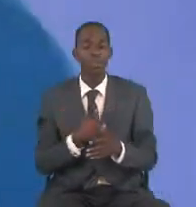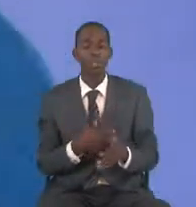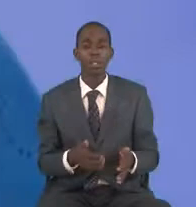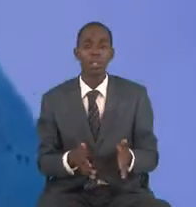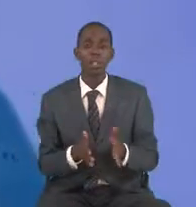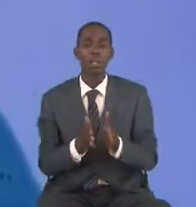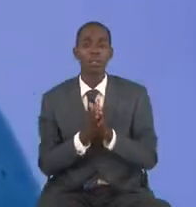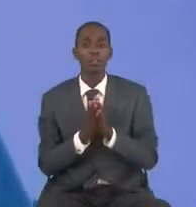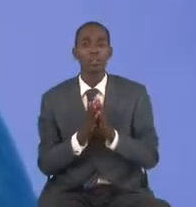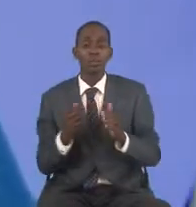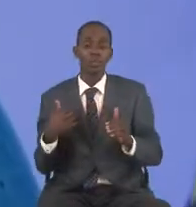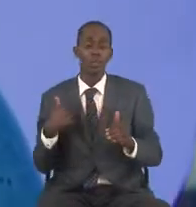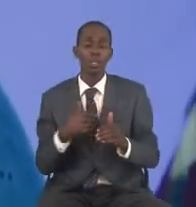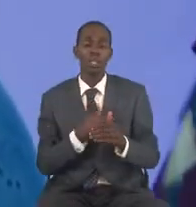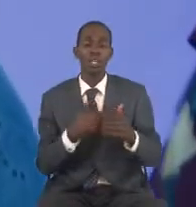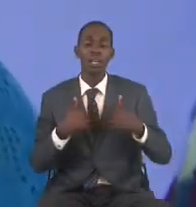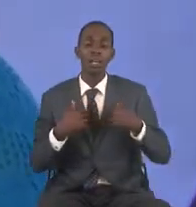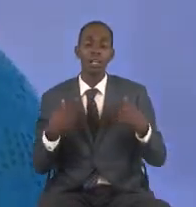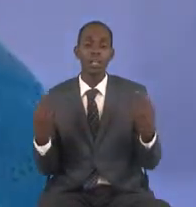we have